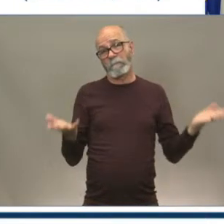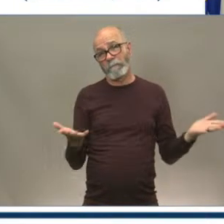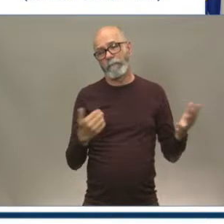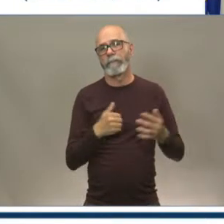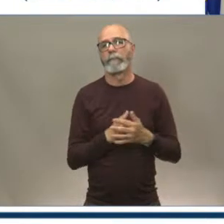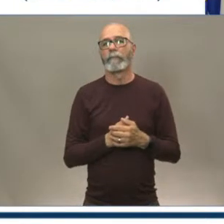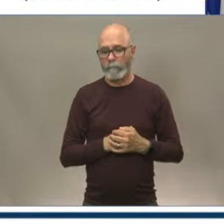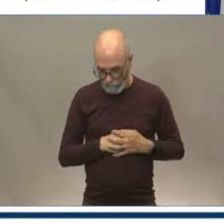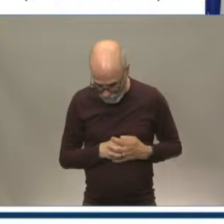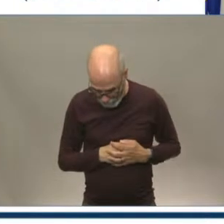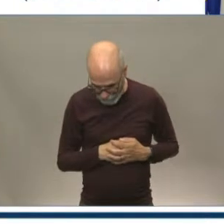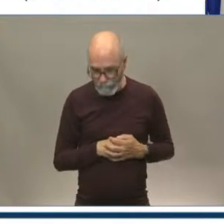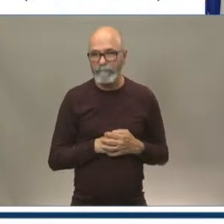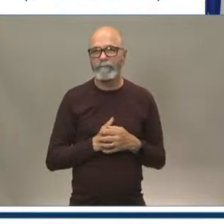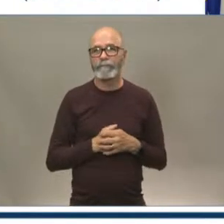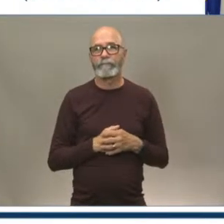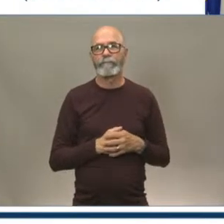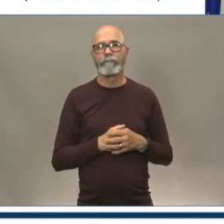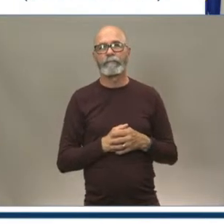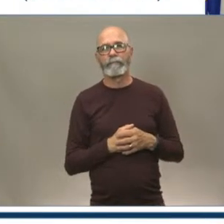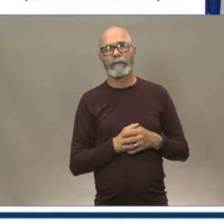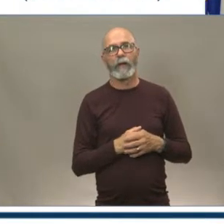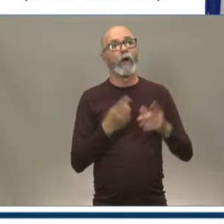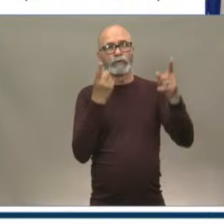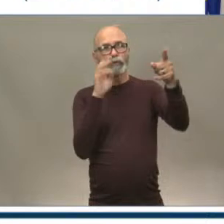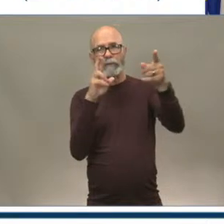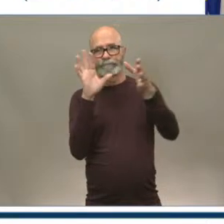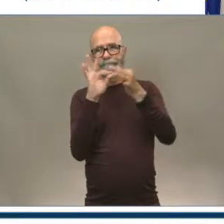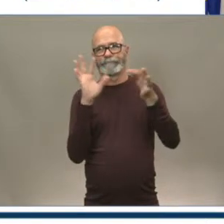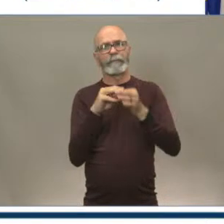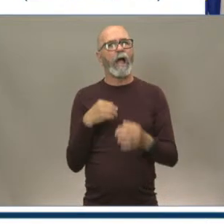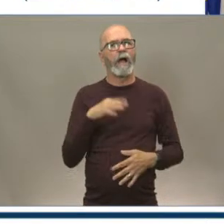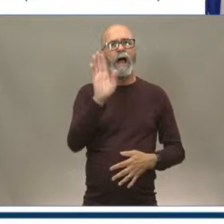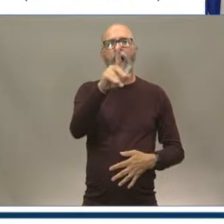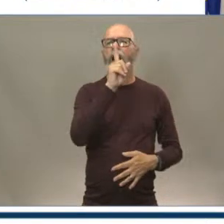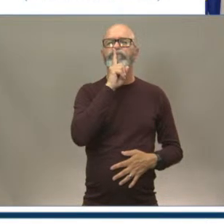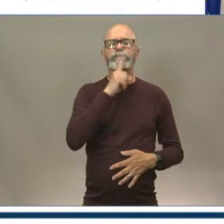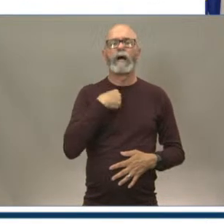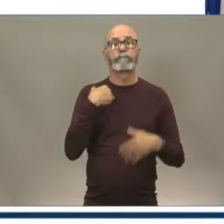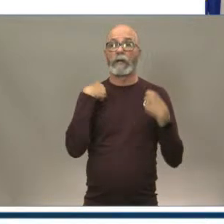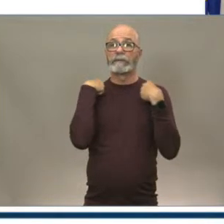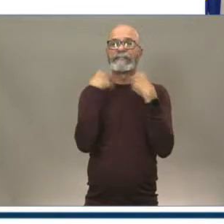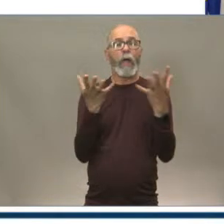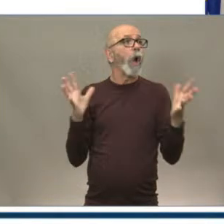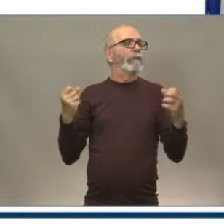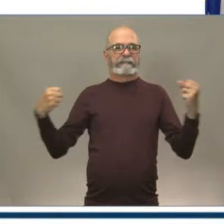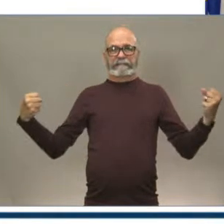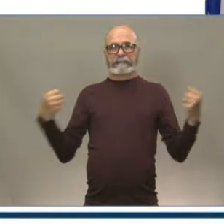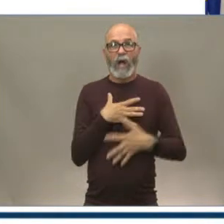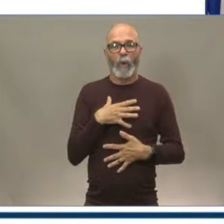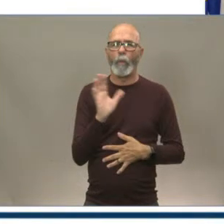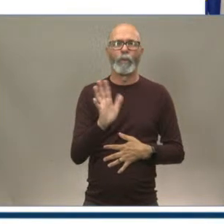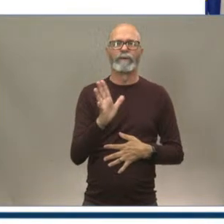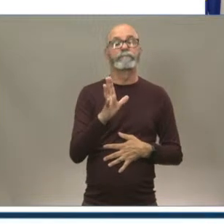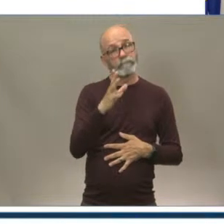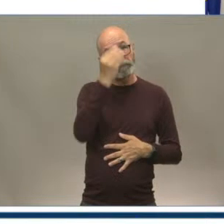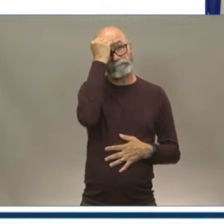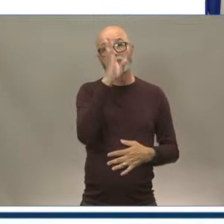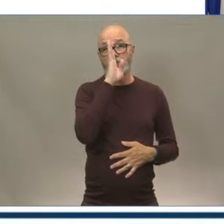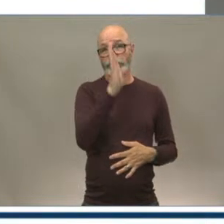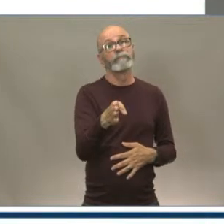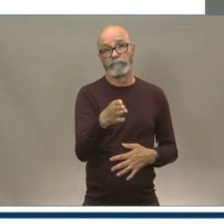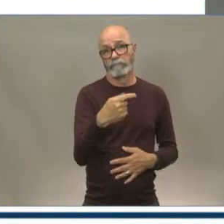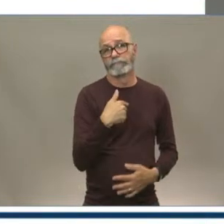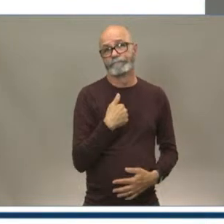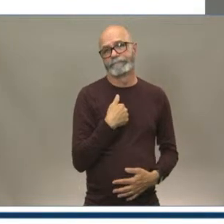And in closing, I need to say I'm not trying to scare people, but I need to be blunt. This situation is very